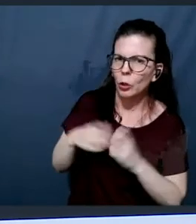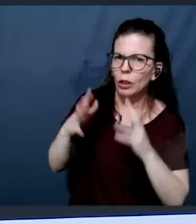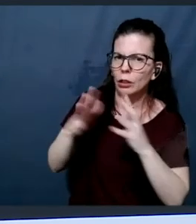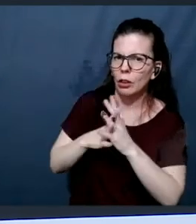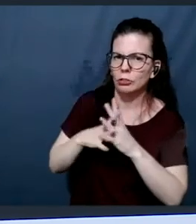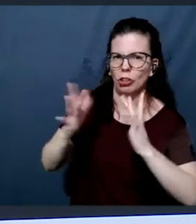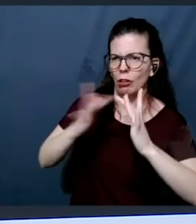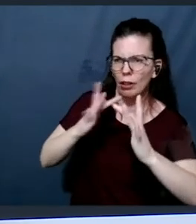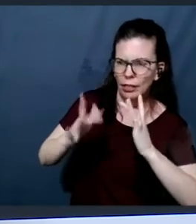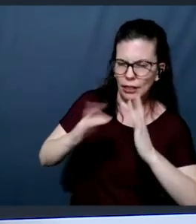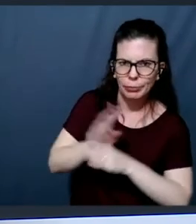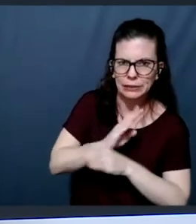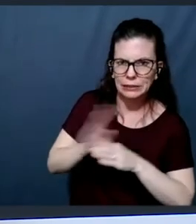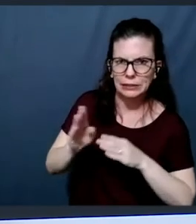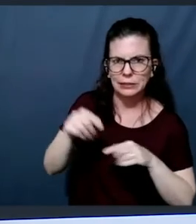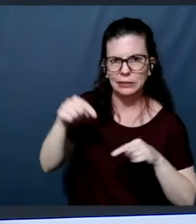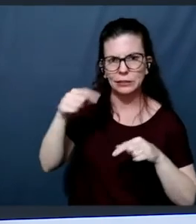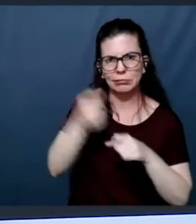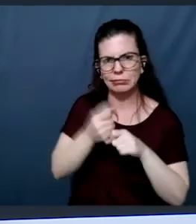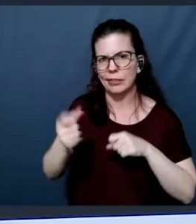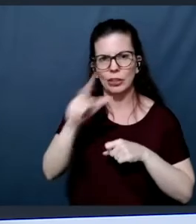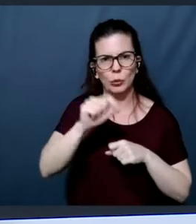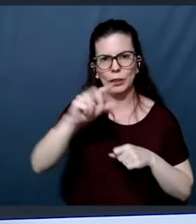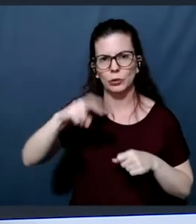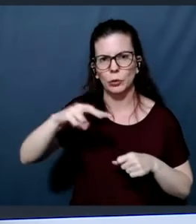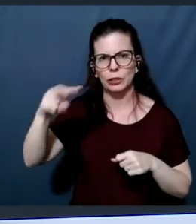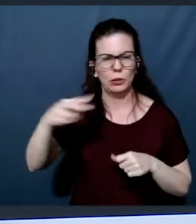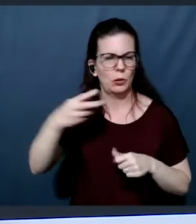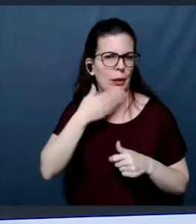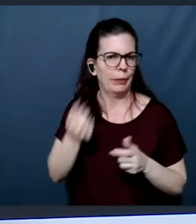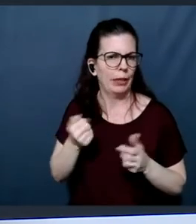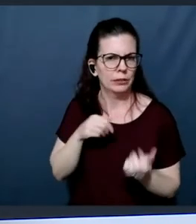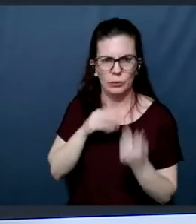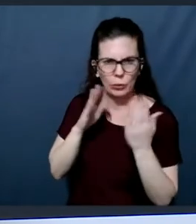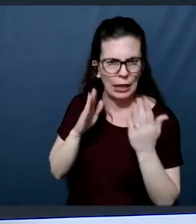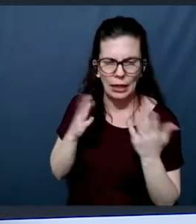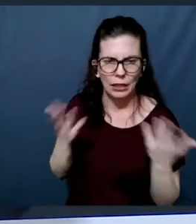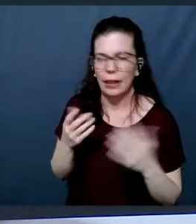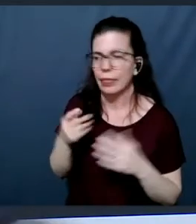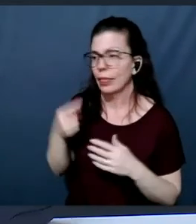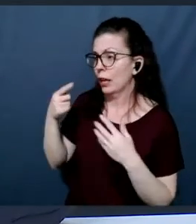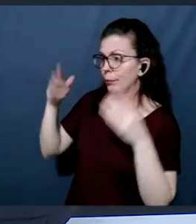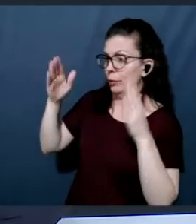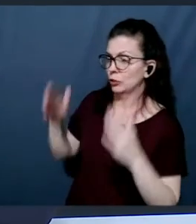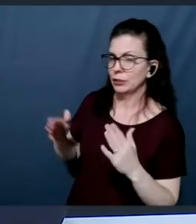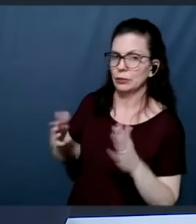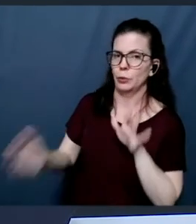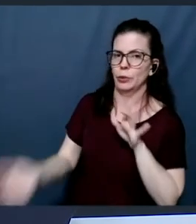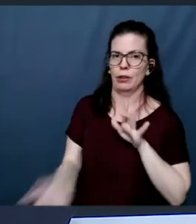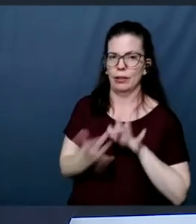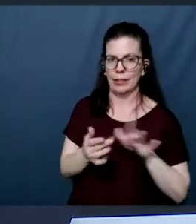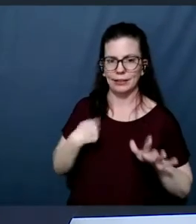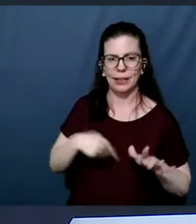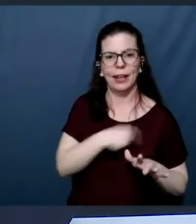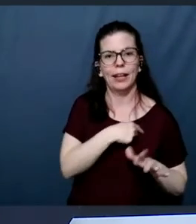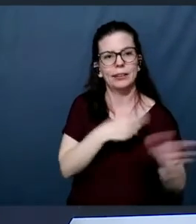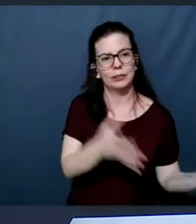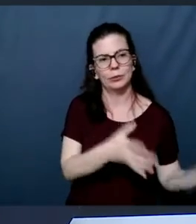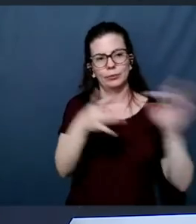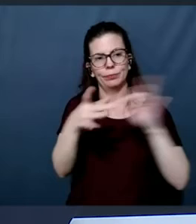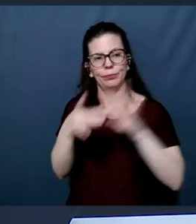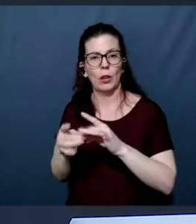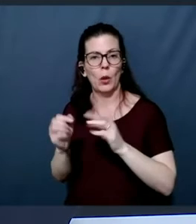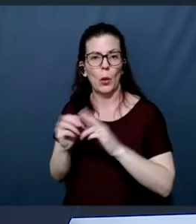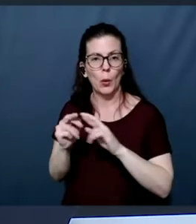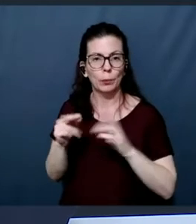in 2022. What's the best way to go about it? And that salesperson can get in touch with us, and then hopefully we're off to the races.